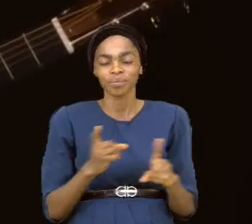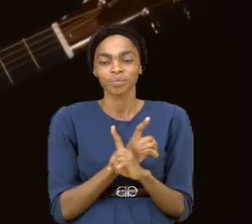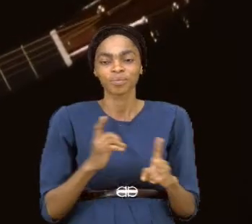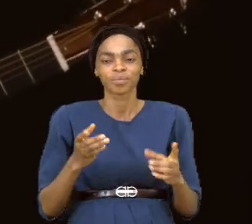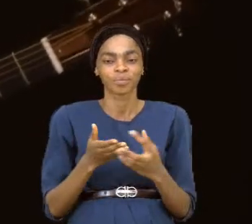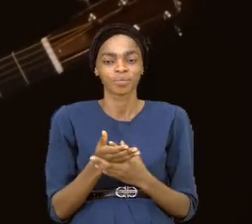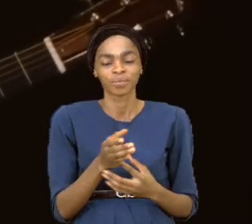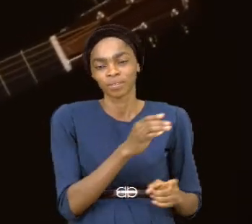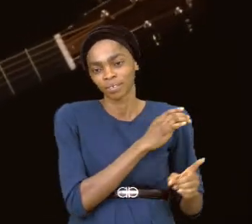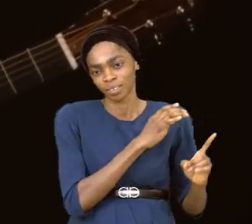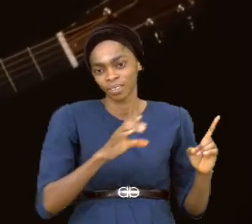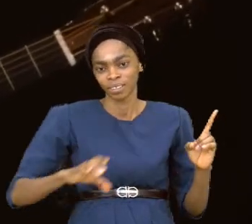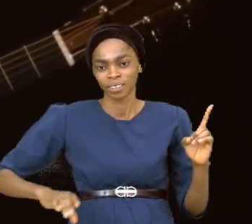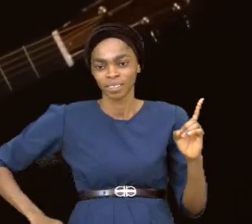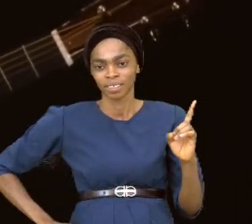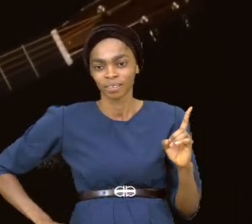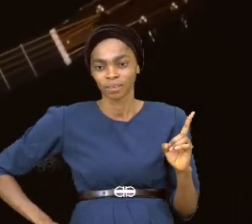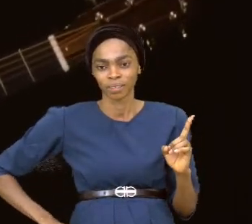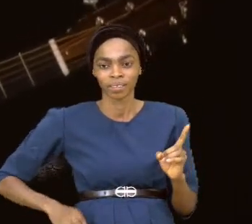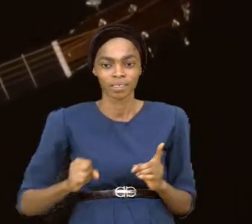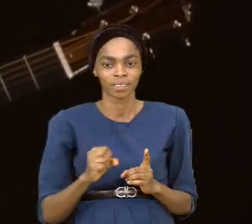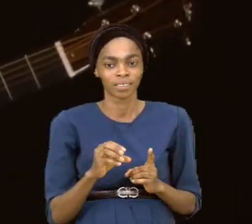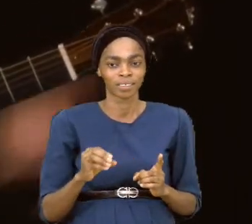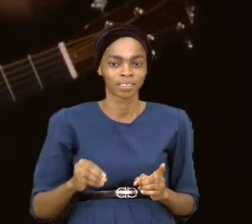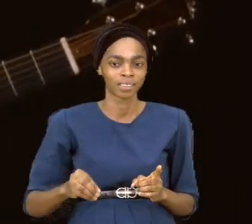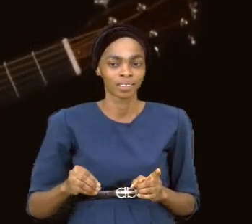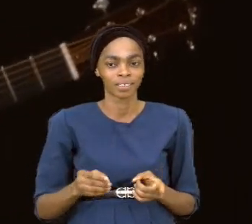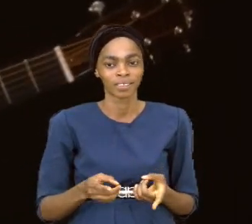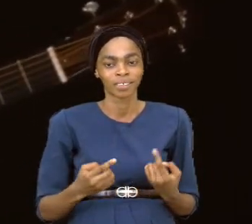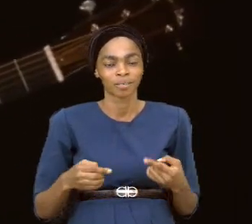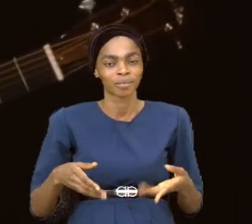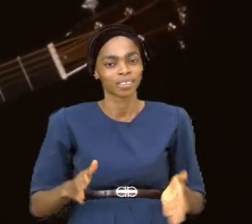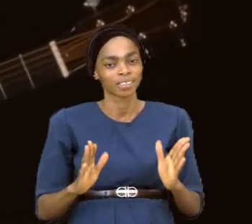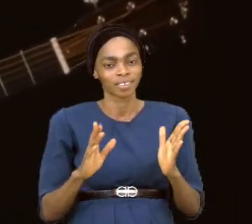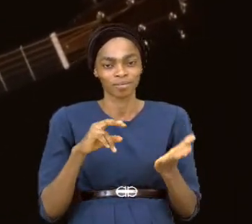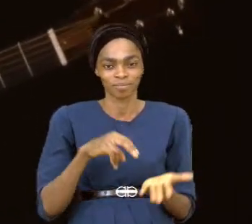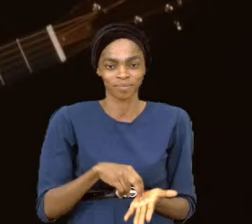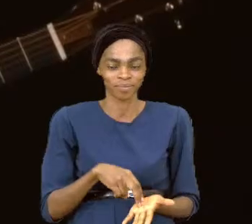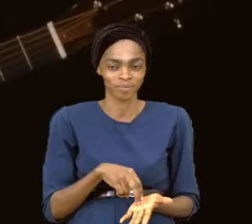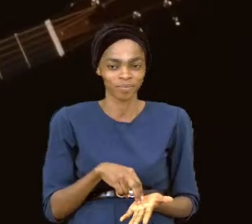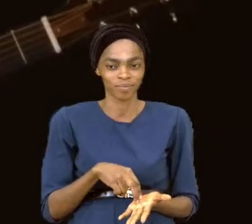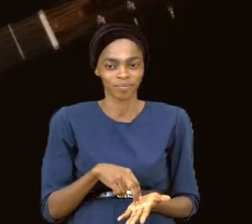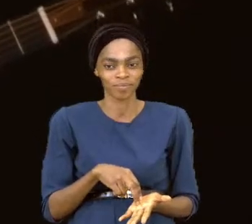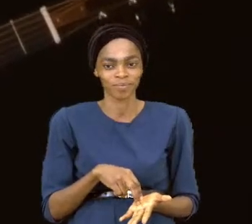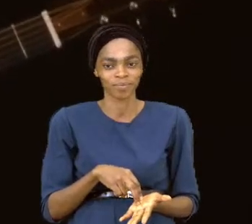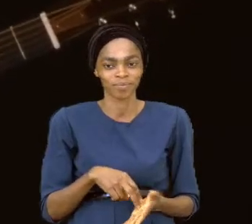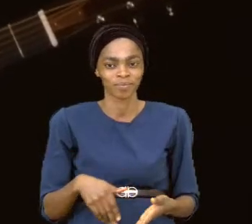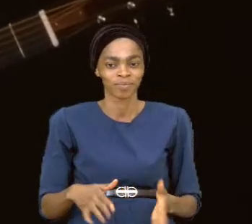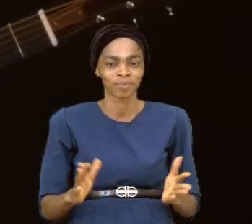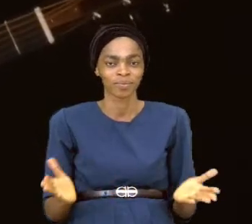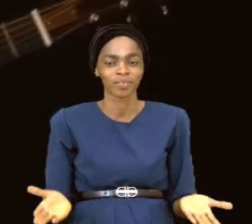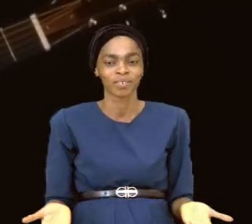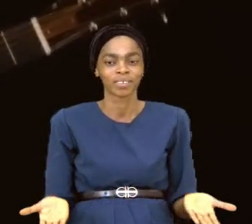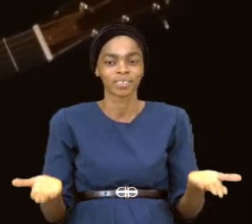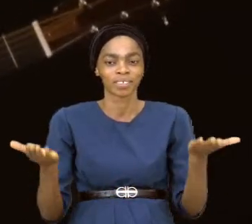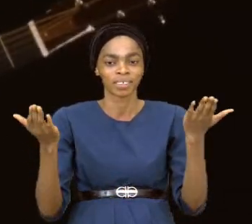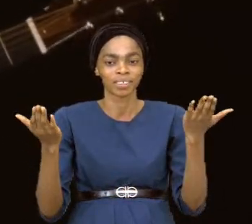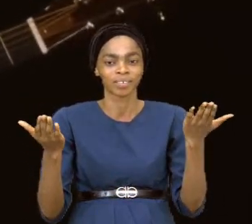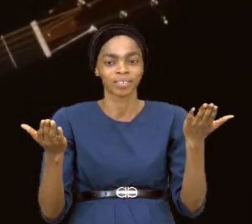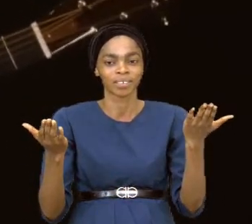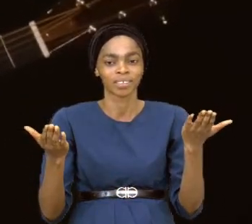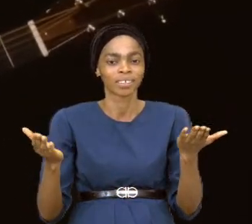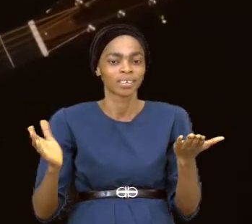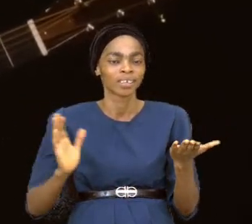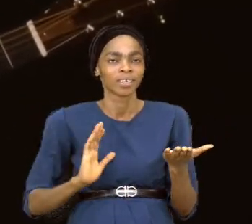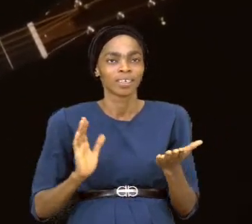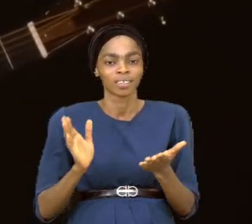Christ. So again, let's stand to our feet. Let's lift a song of